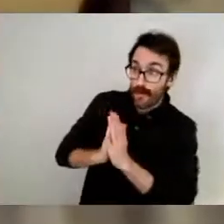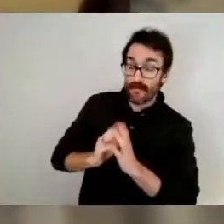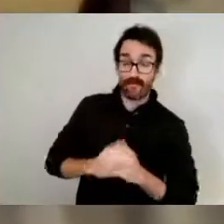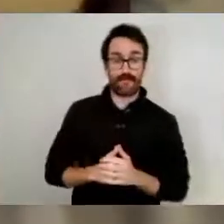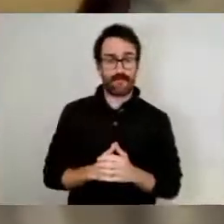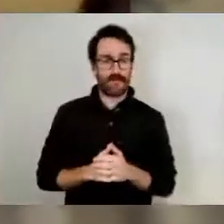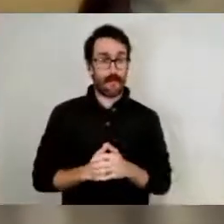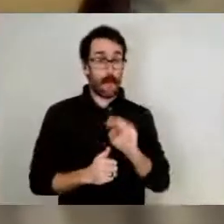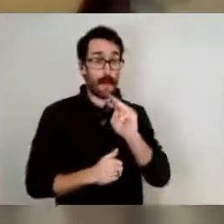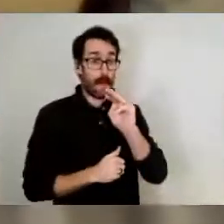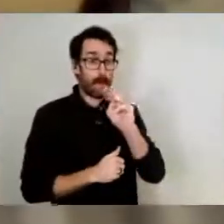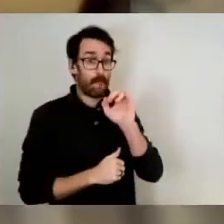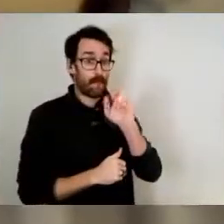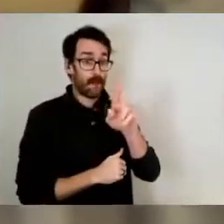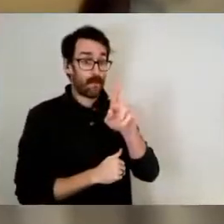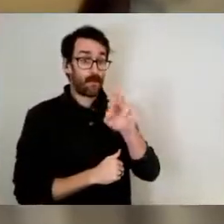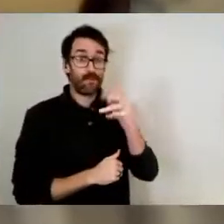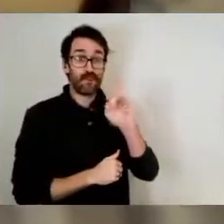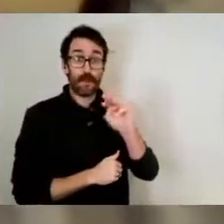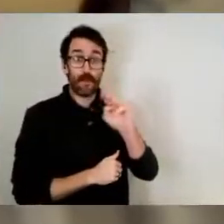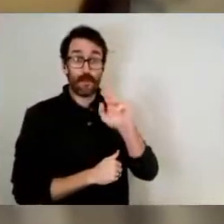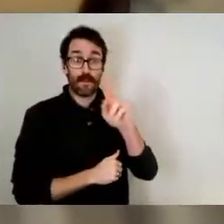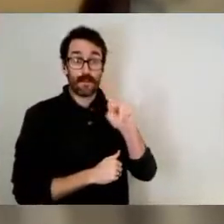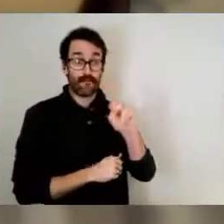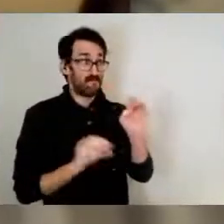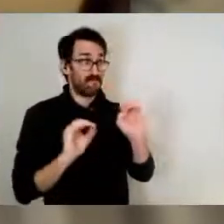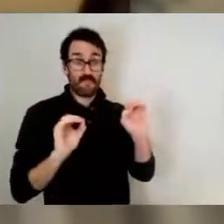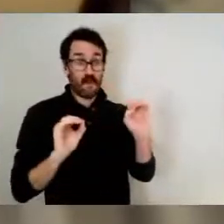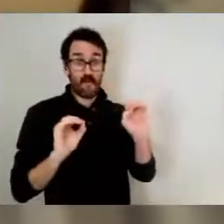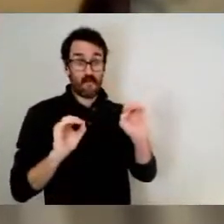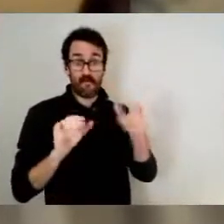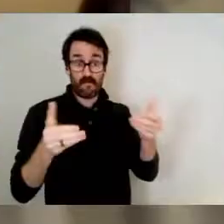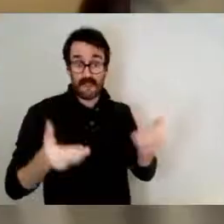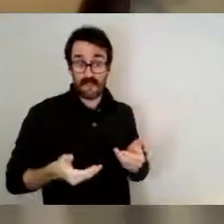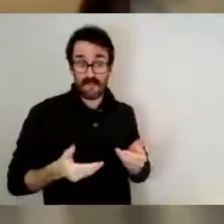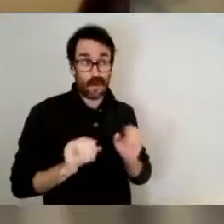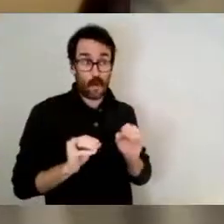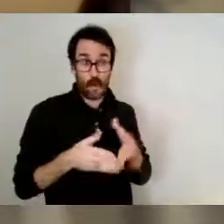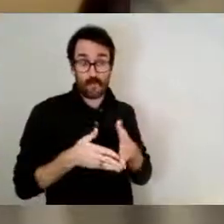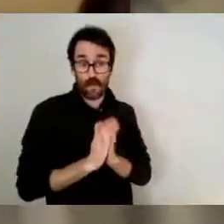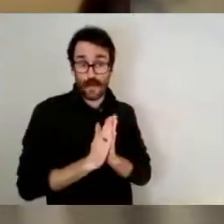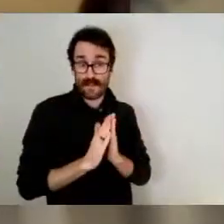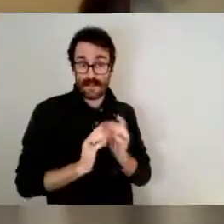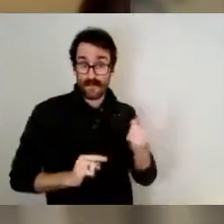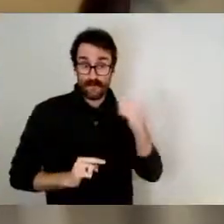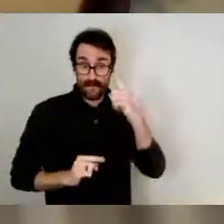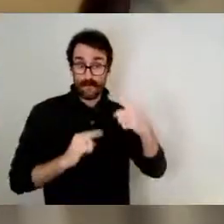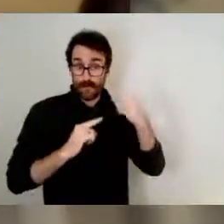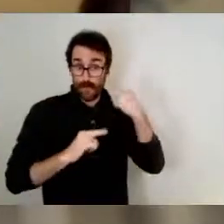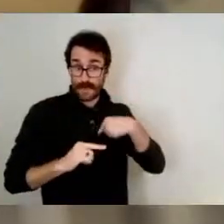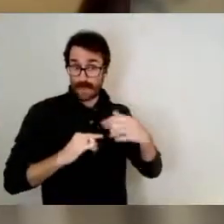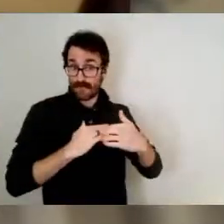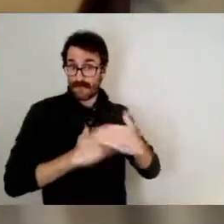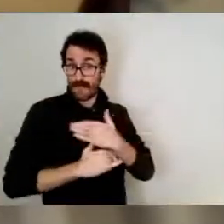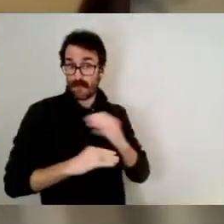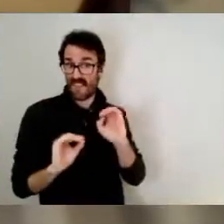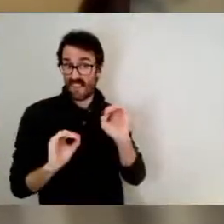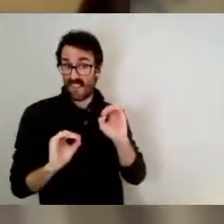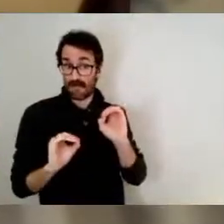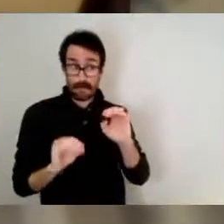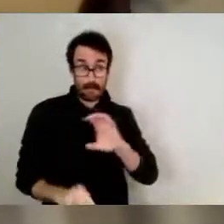the city wasn't a party to this, and the enforcement is ultimately up to the courts and to the police. And so I defer to the